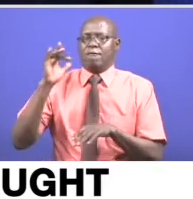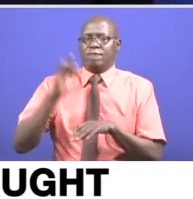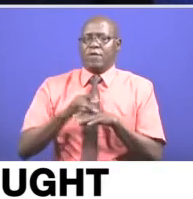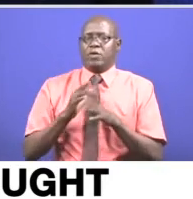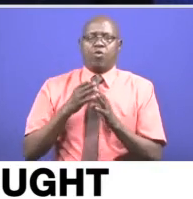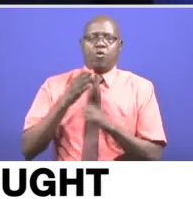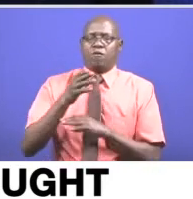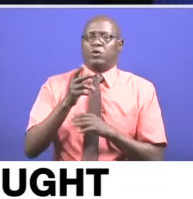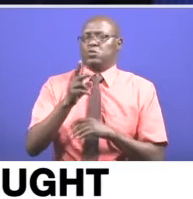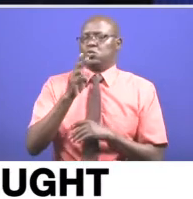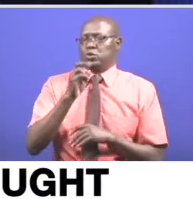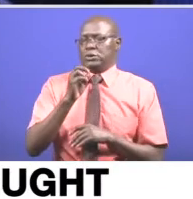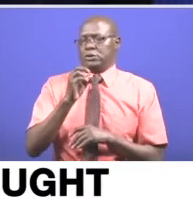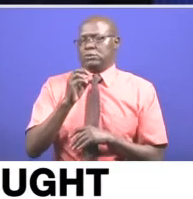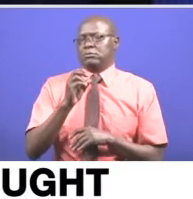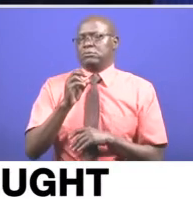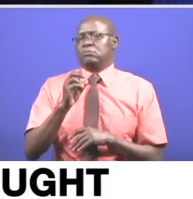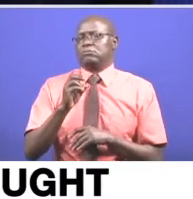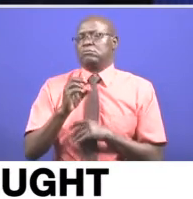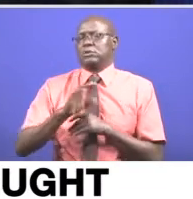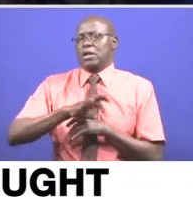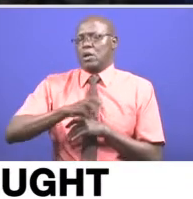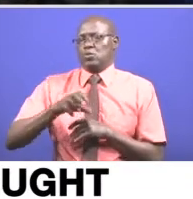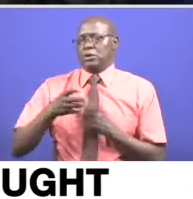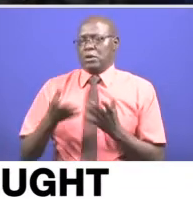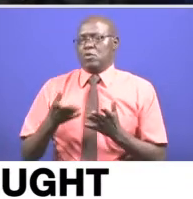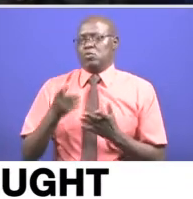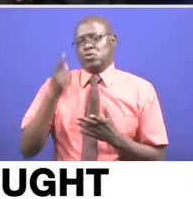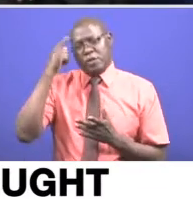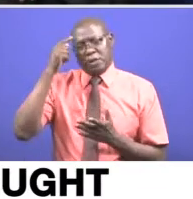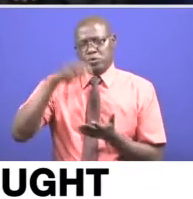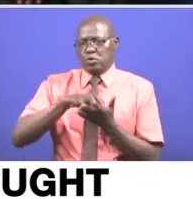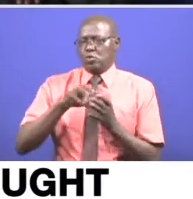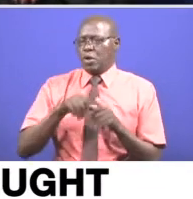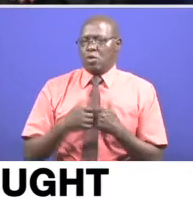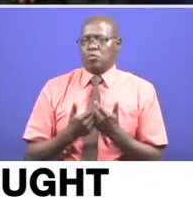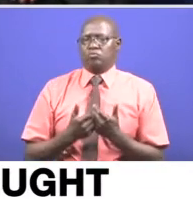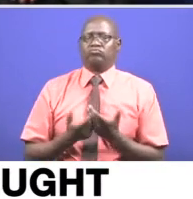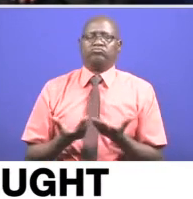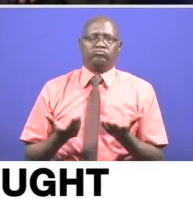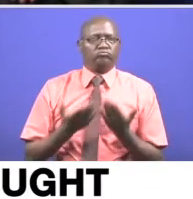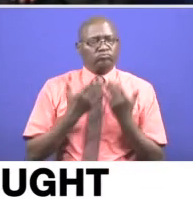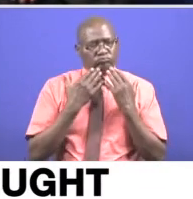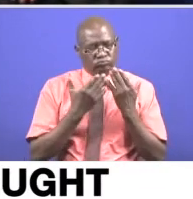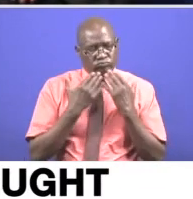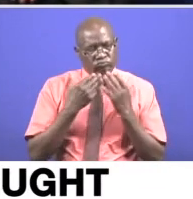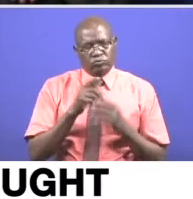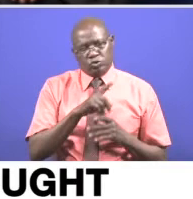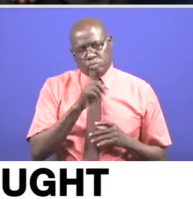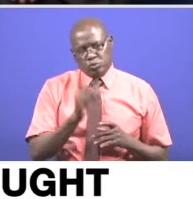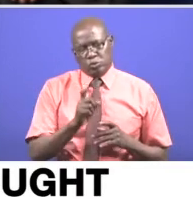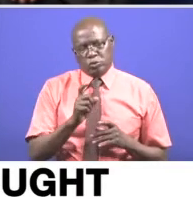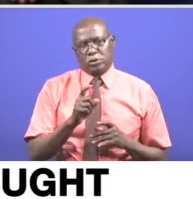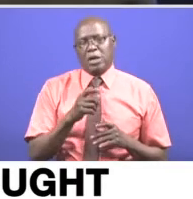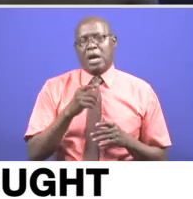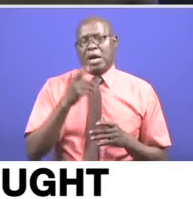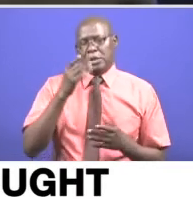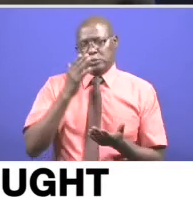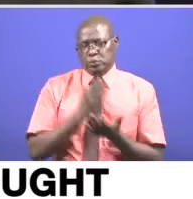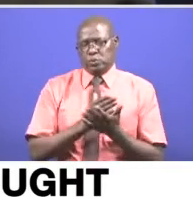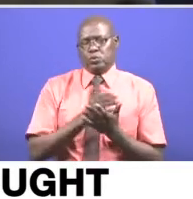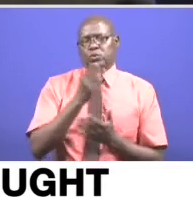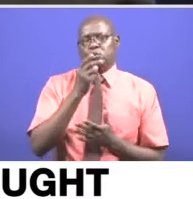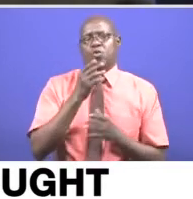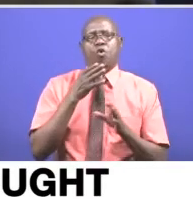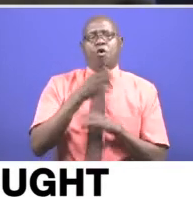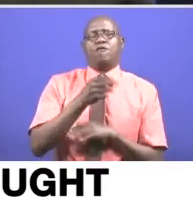of starvation. What do you make of this situation in the country? Thank you for the question. It's actually over 23 counties. Mm-hmm.